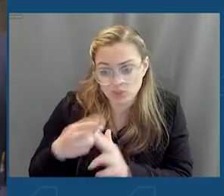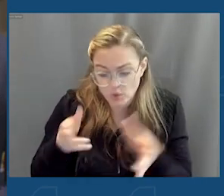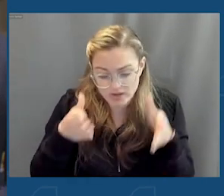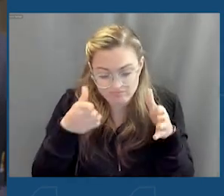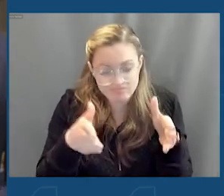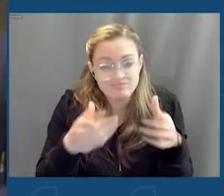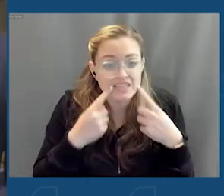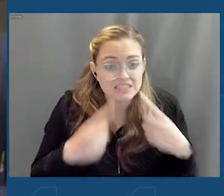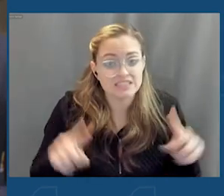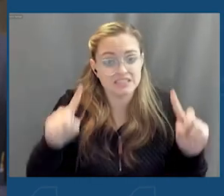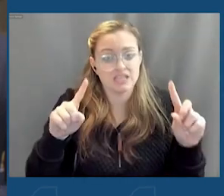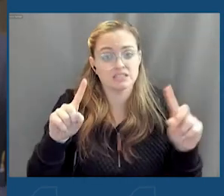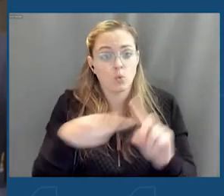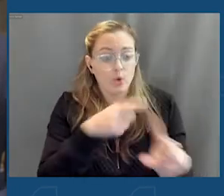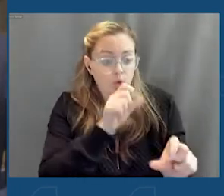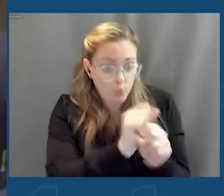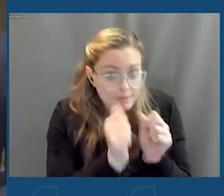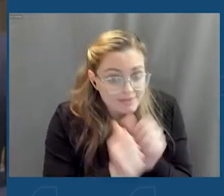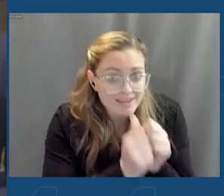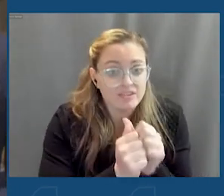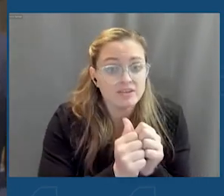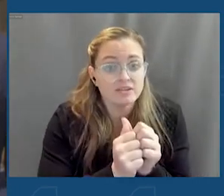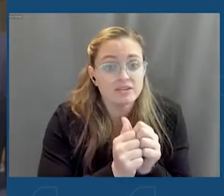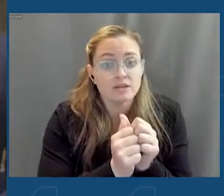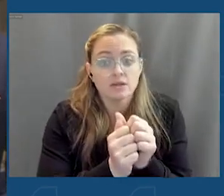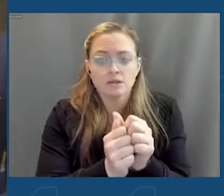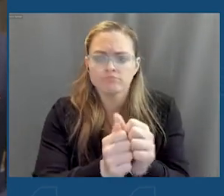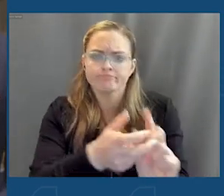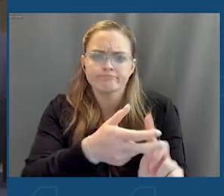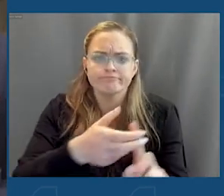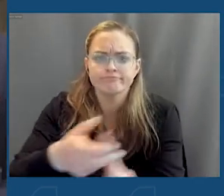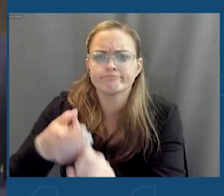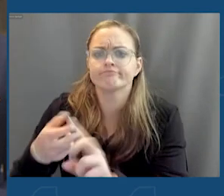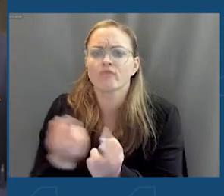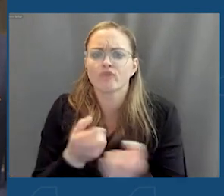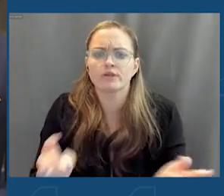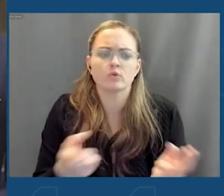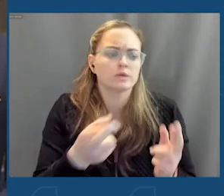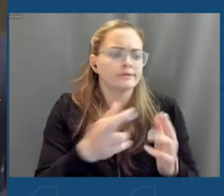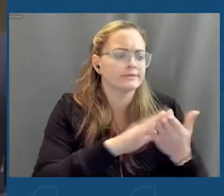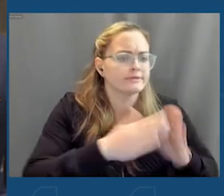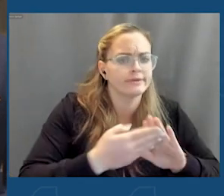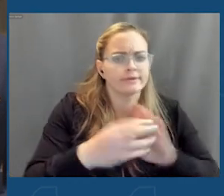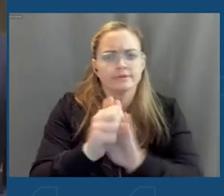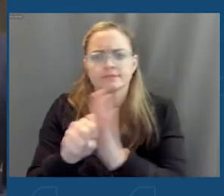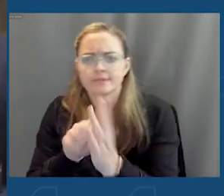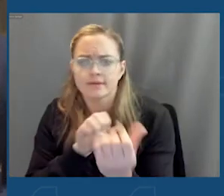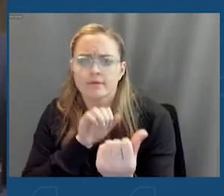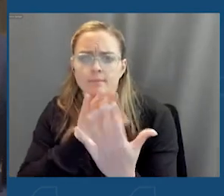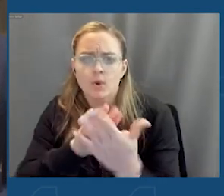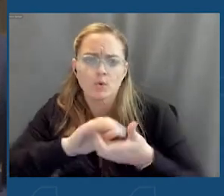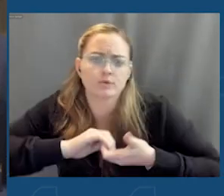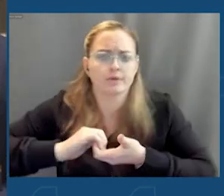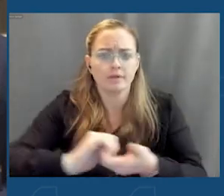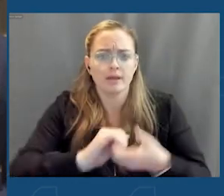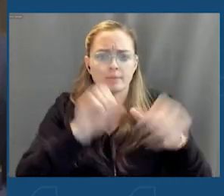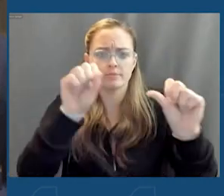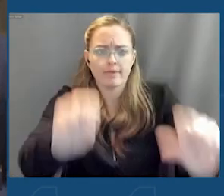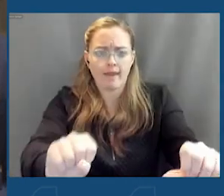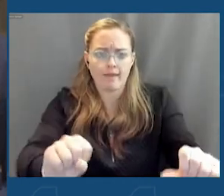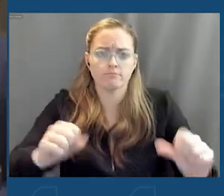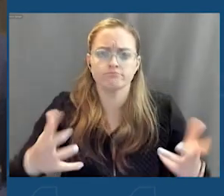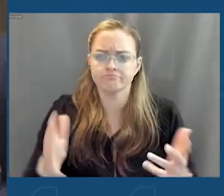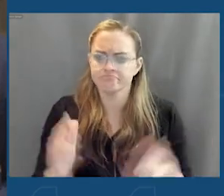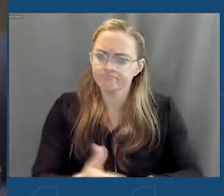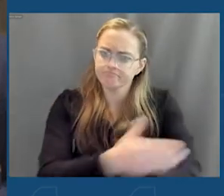success of when you work together, pool our resources, city and state, approach this in a collaborative way where we bring all of our